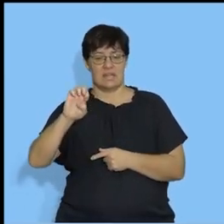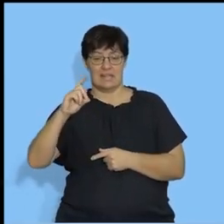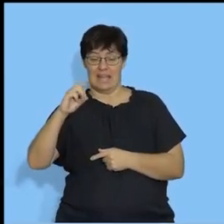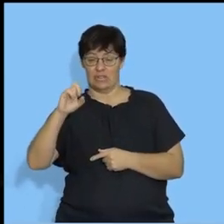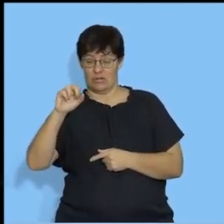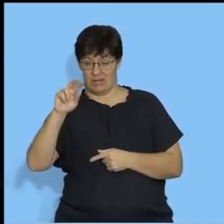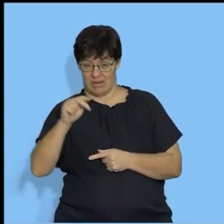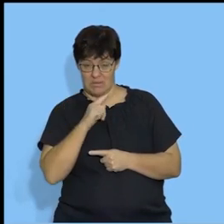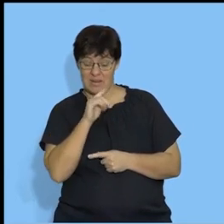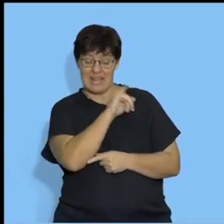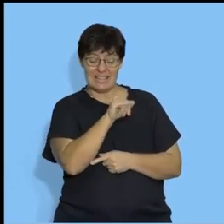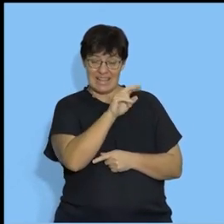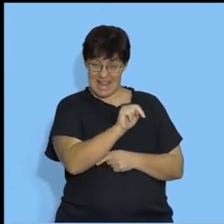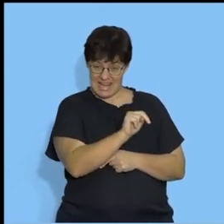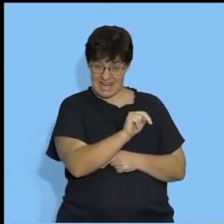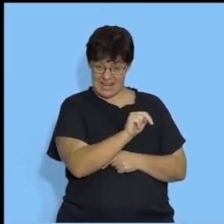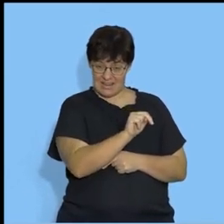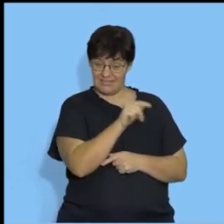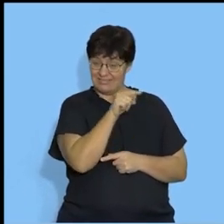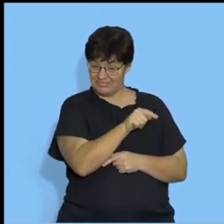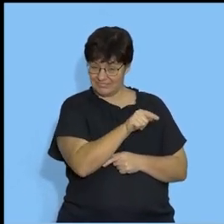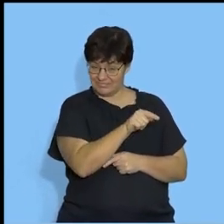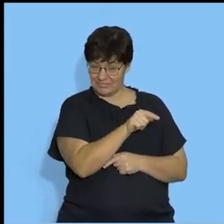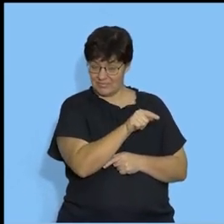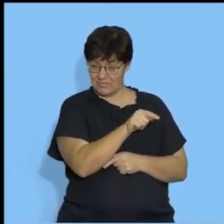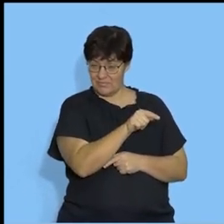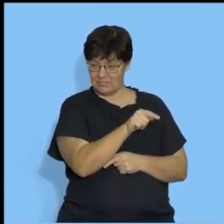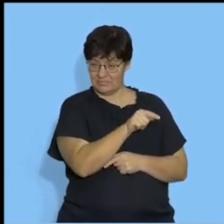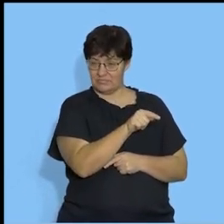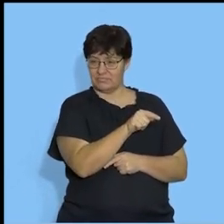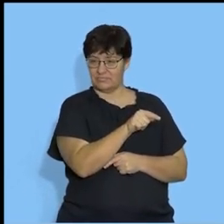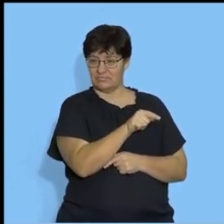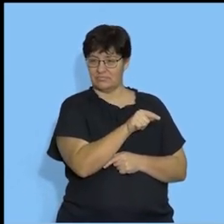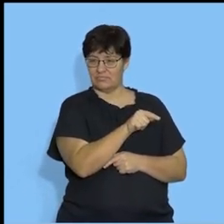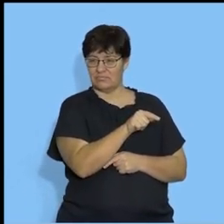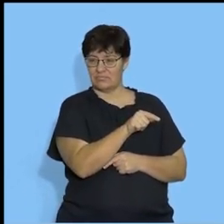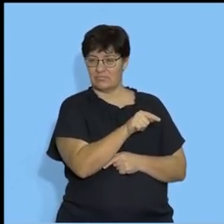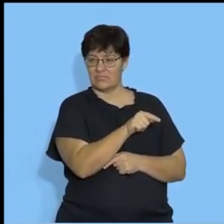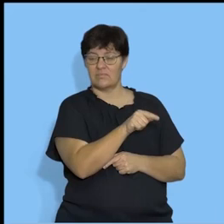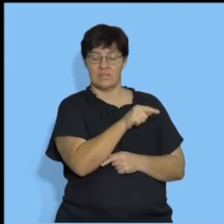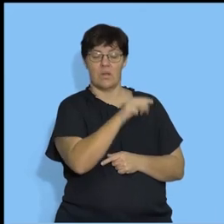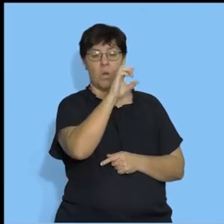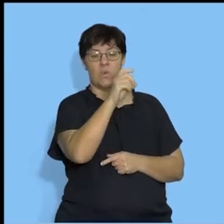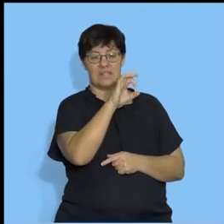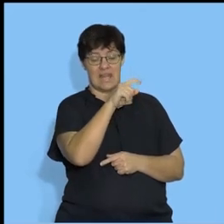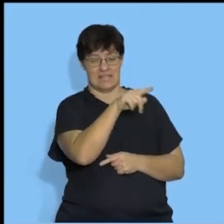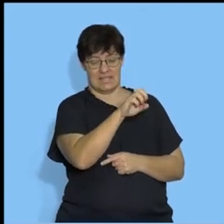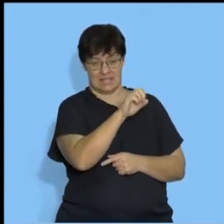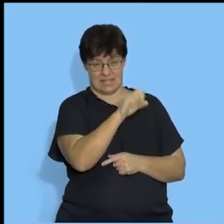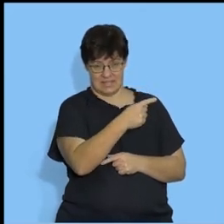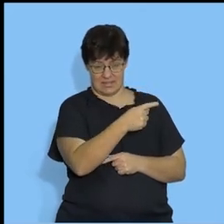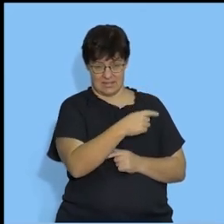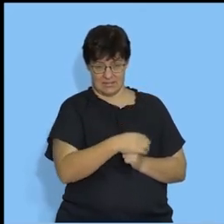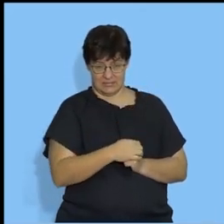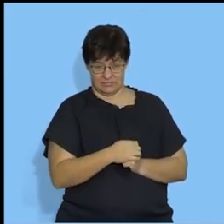ions in the solution are actually our, zinc ions are our oxidizing agent, okay?